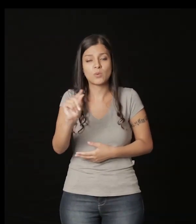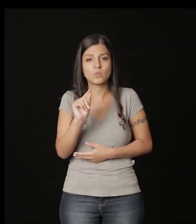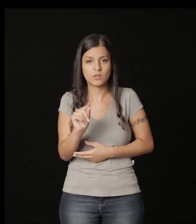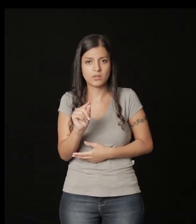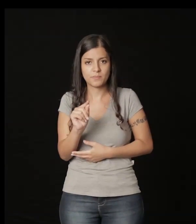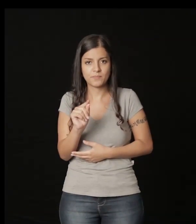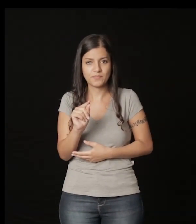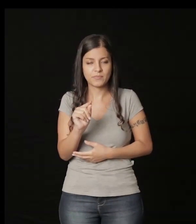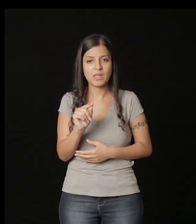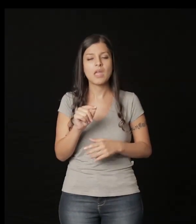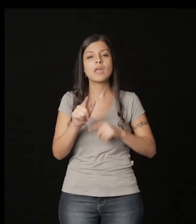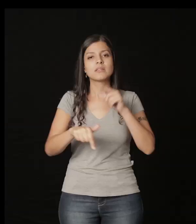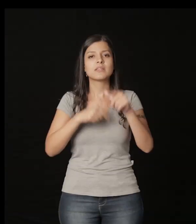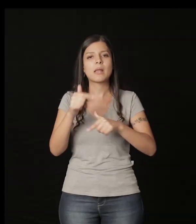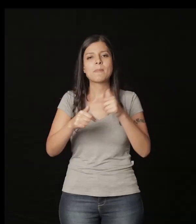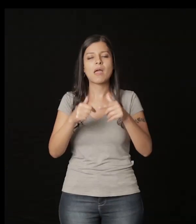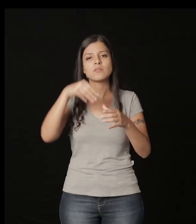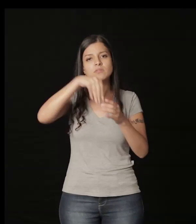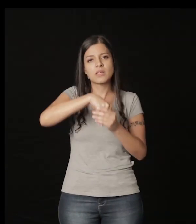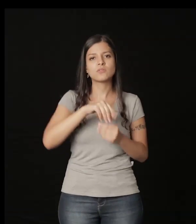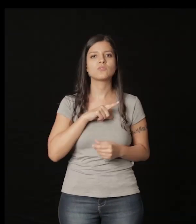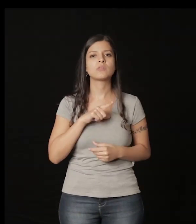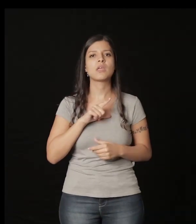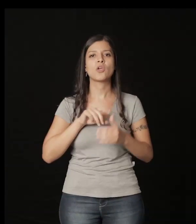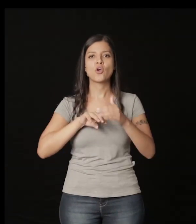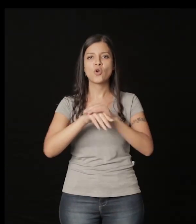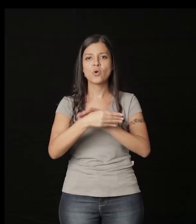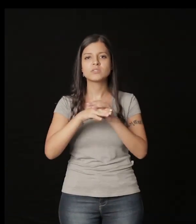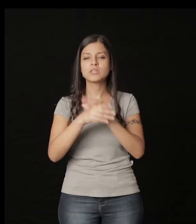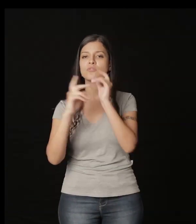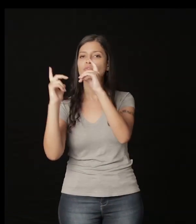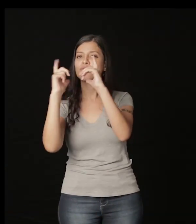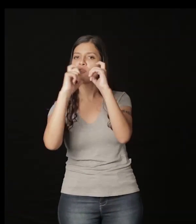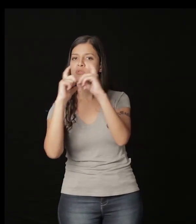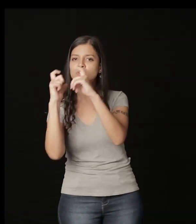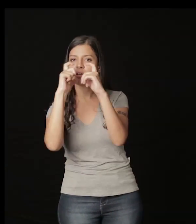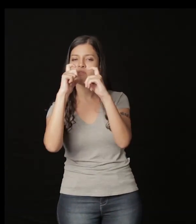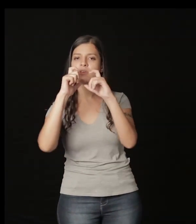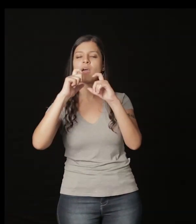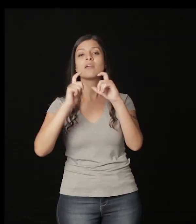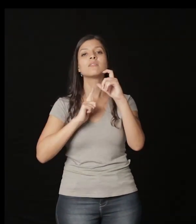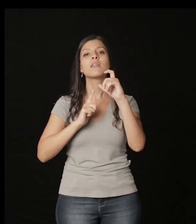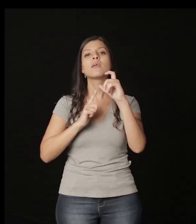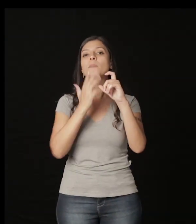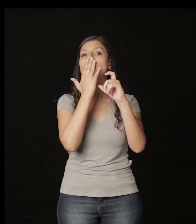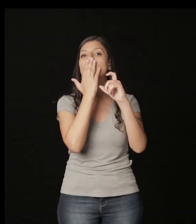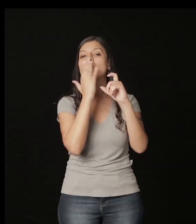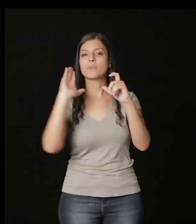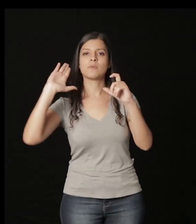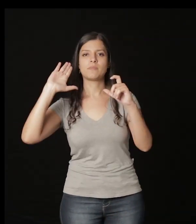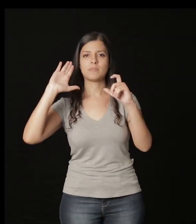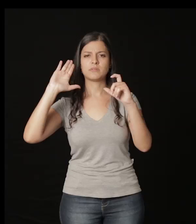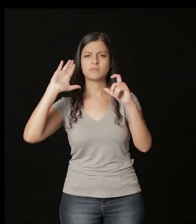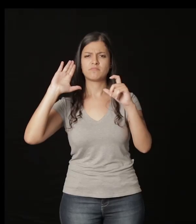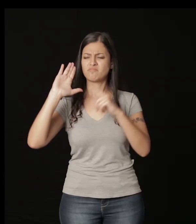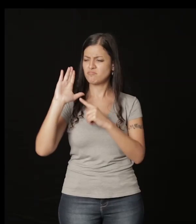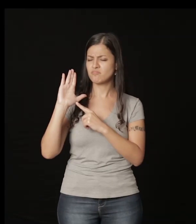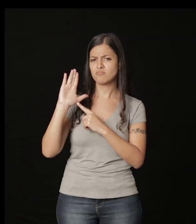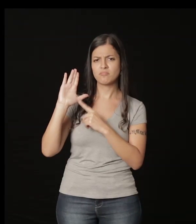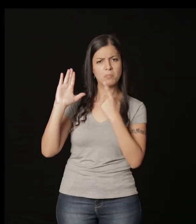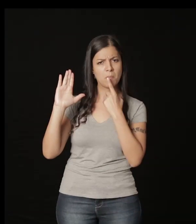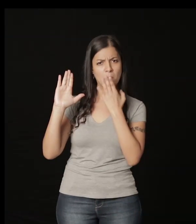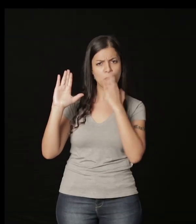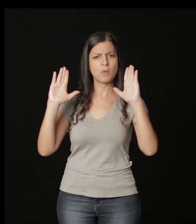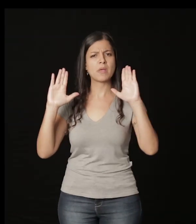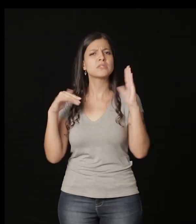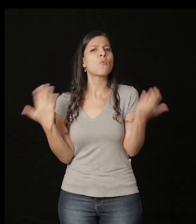está embutido no conceito da fotografia uma ideia de uma promessa. Que promessa